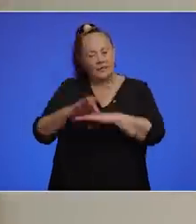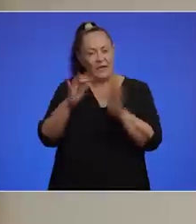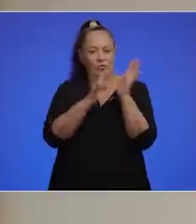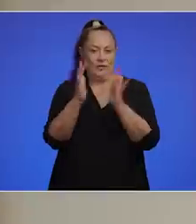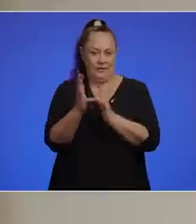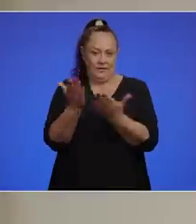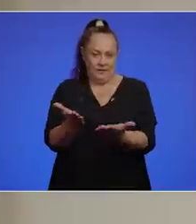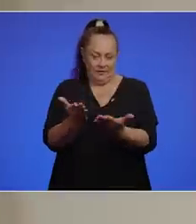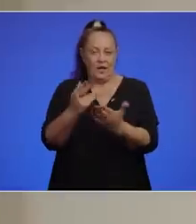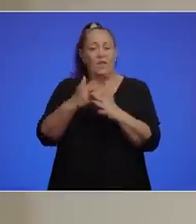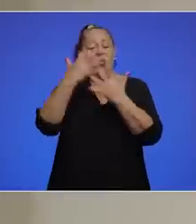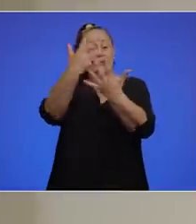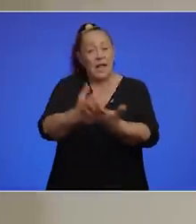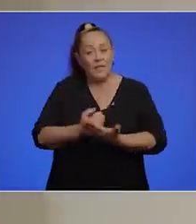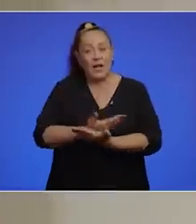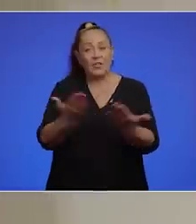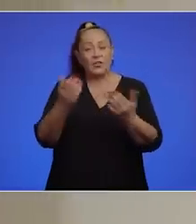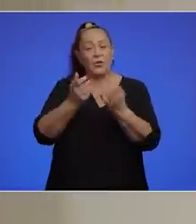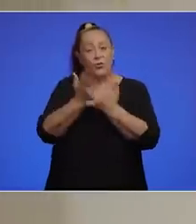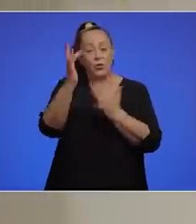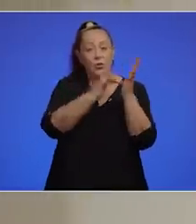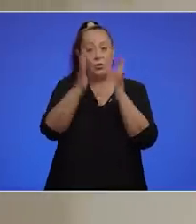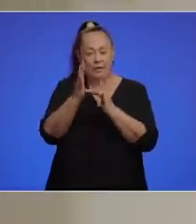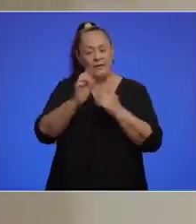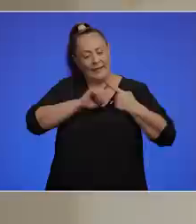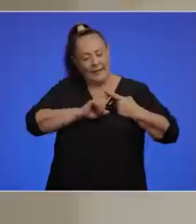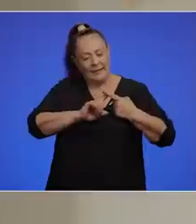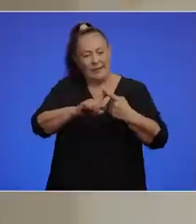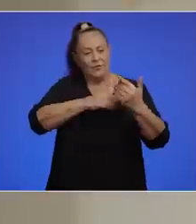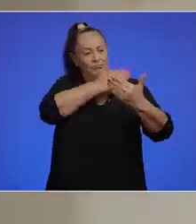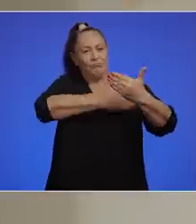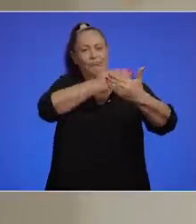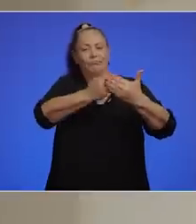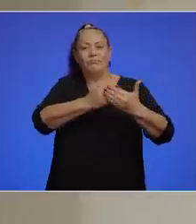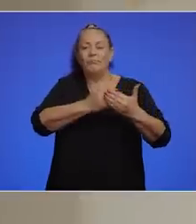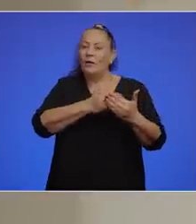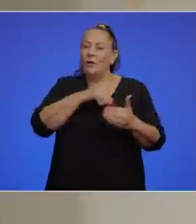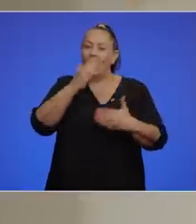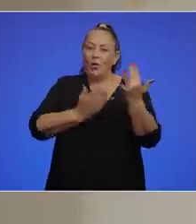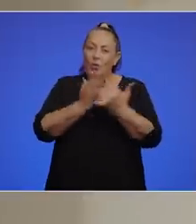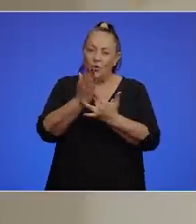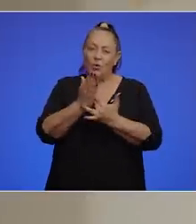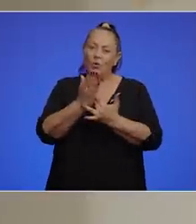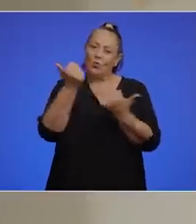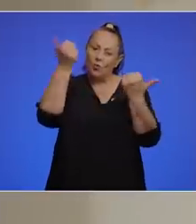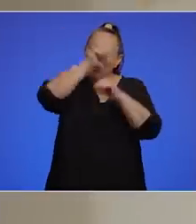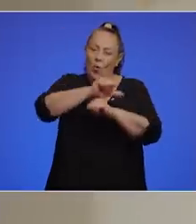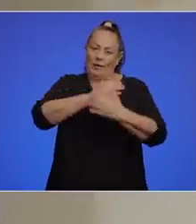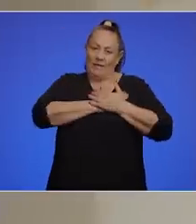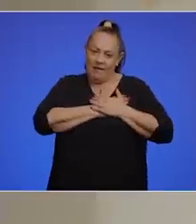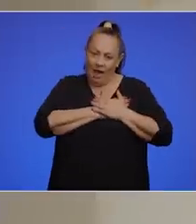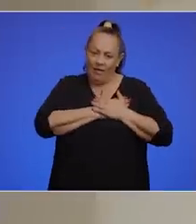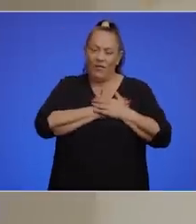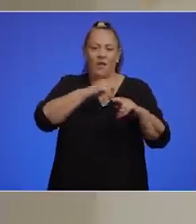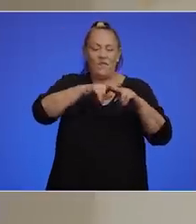Son And the work of redemption wrought by his Son Is continued throughout history Through the personified